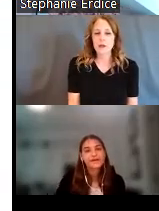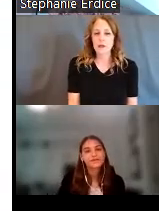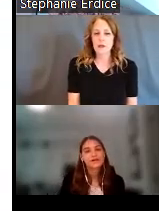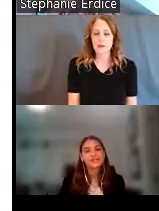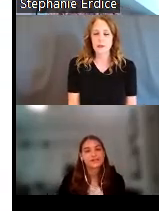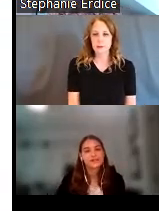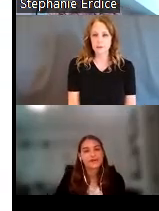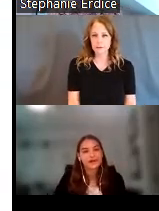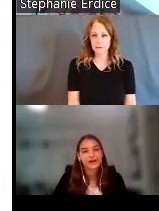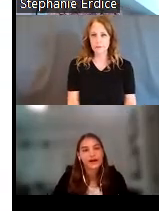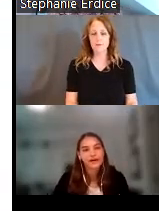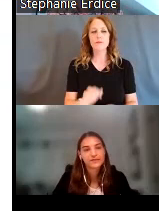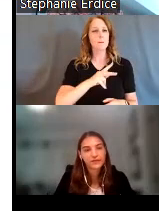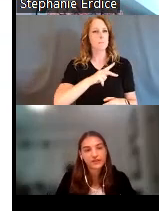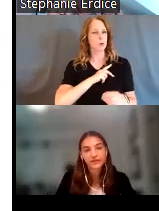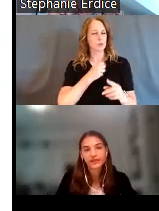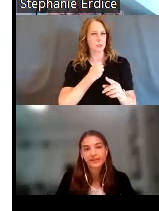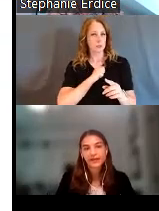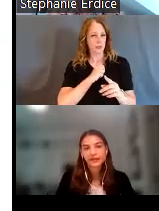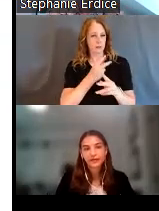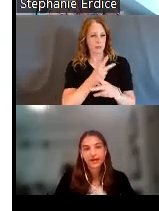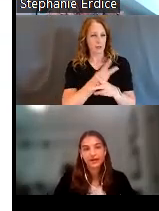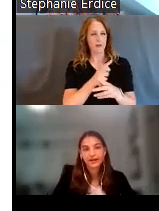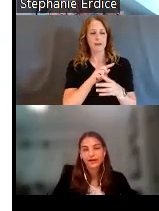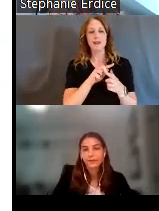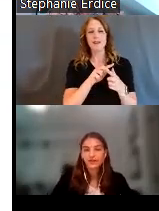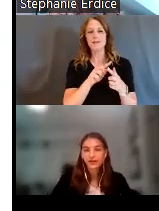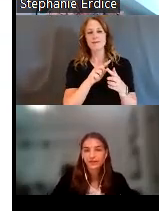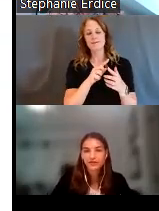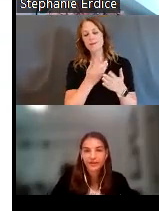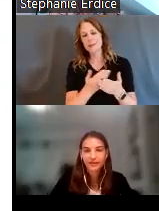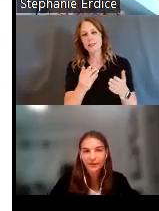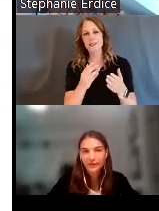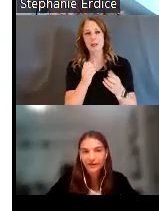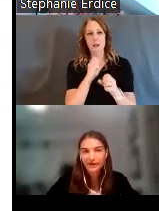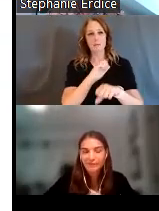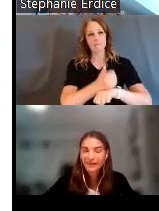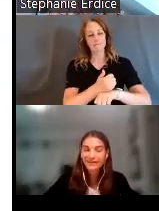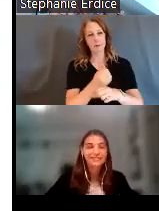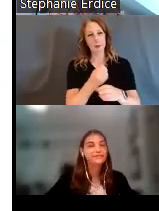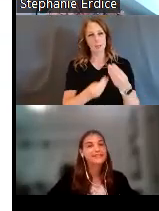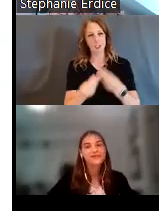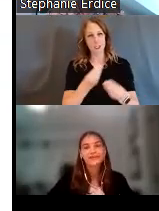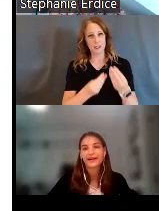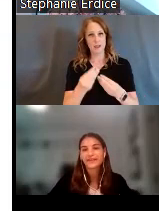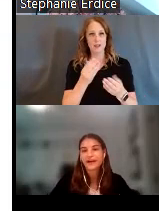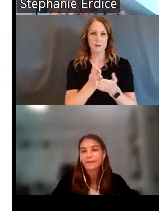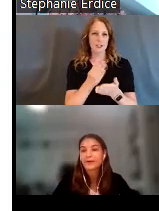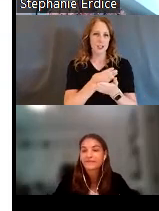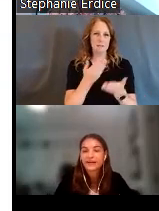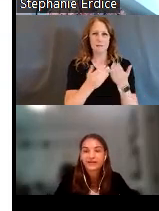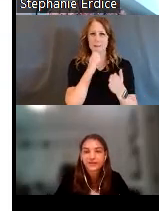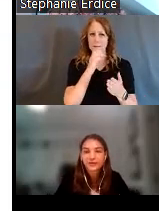We also have personal self-care. So these are things like creating a budget, which I know may not seem like